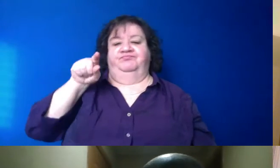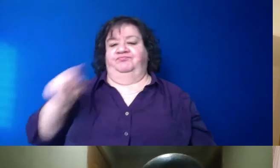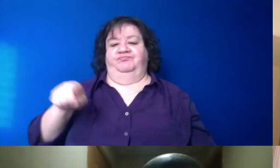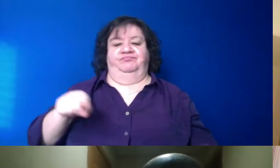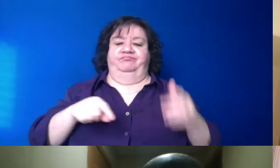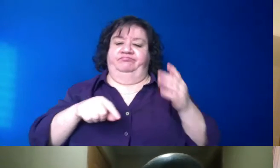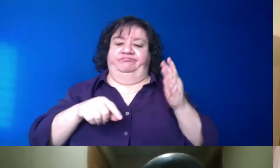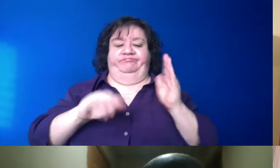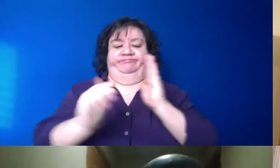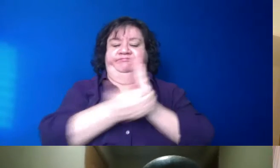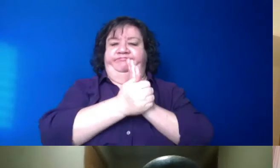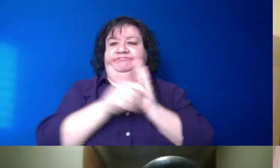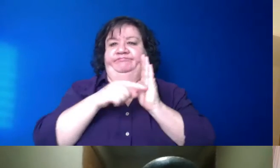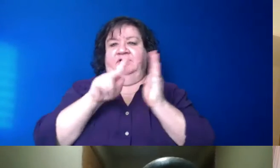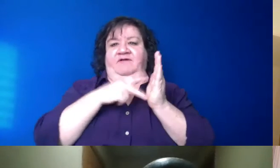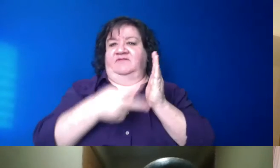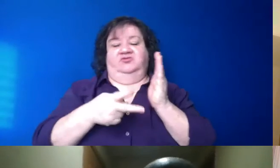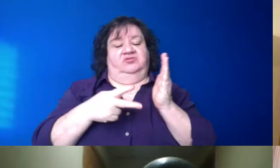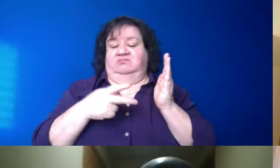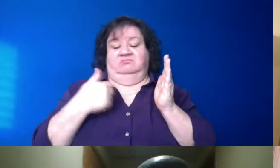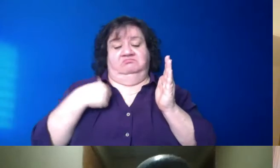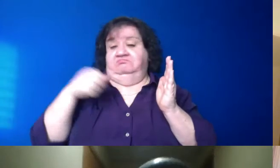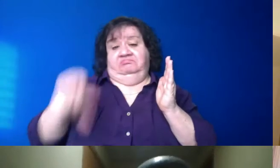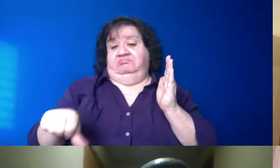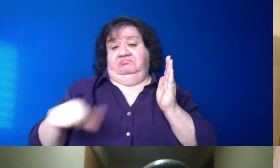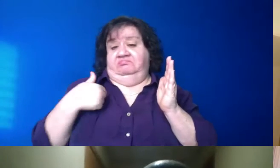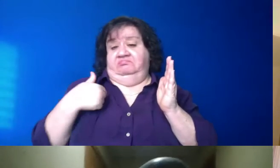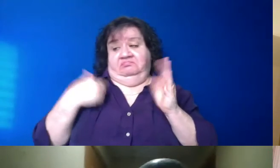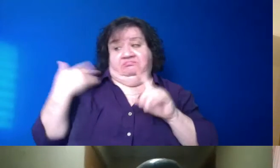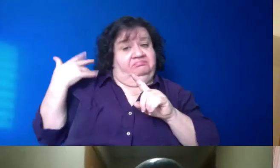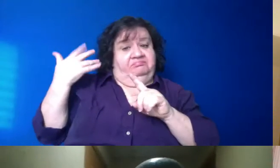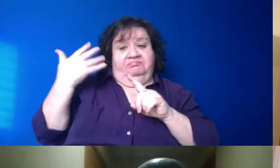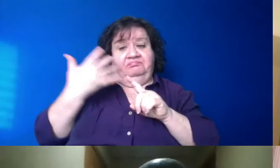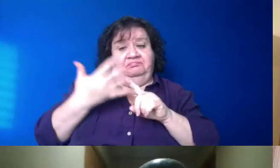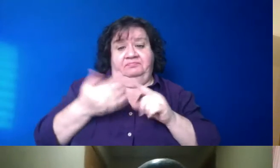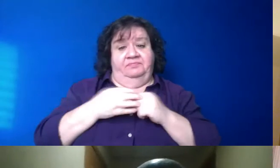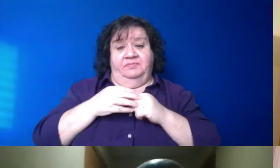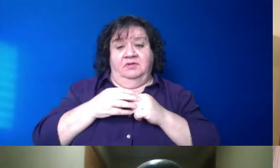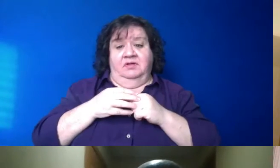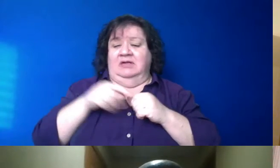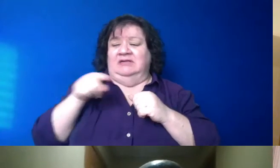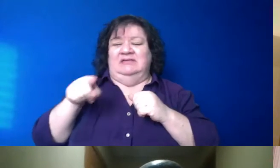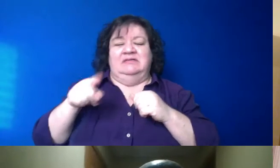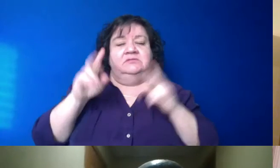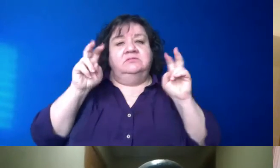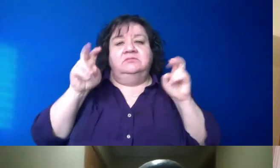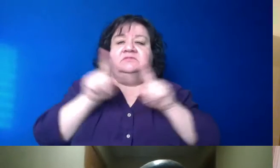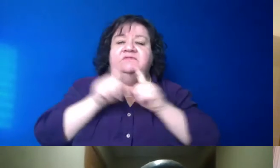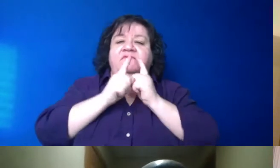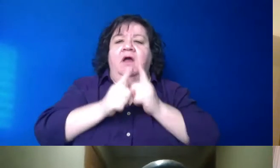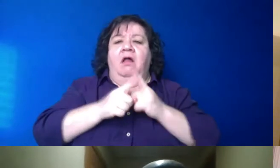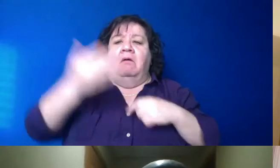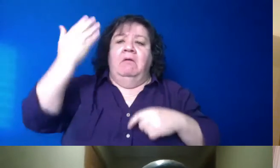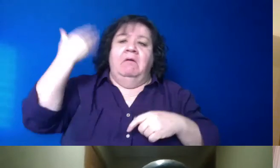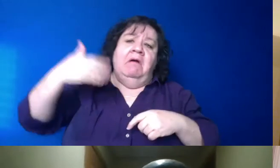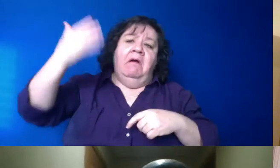very old model of mental health based on coercive measures. And the intent behind the draft